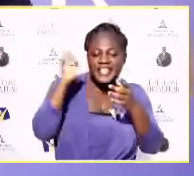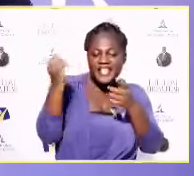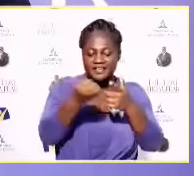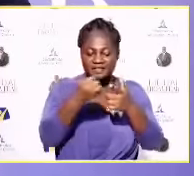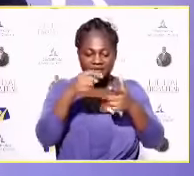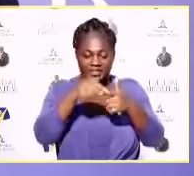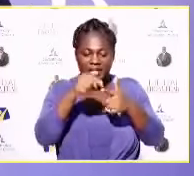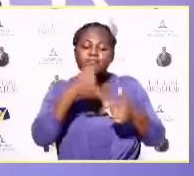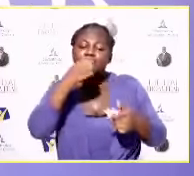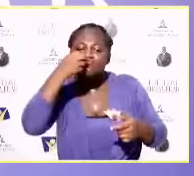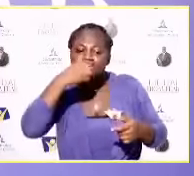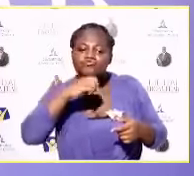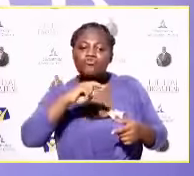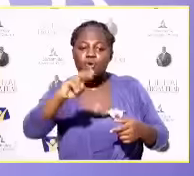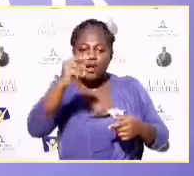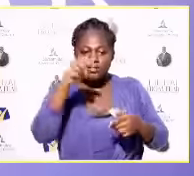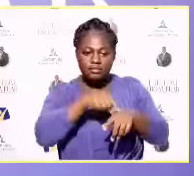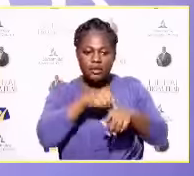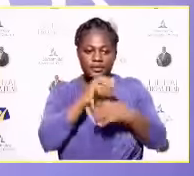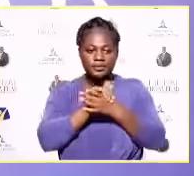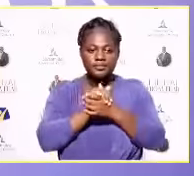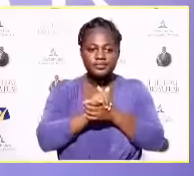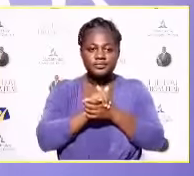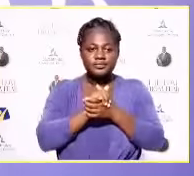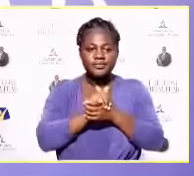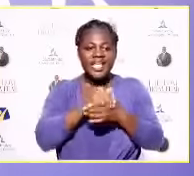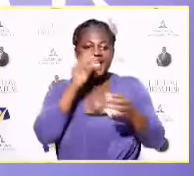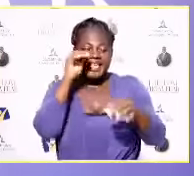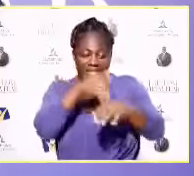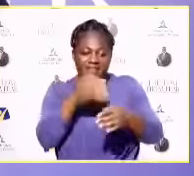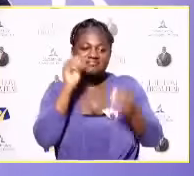Noah. And I took some time to talk about the false preachers.